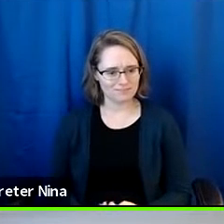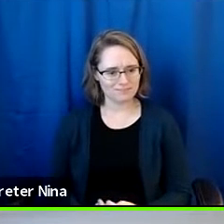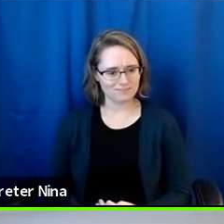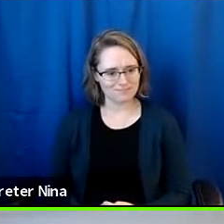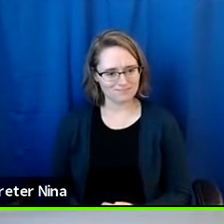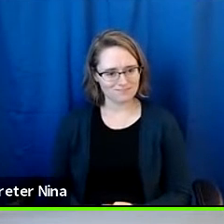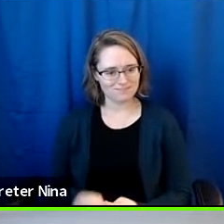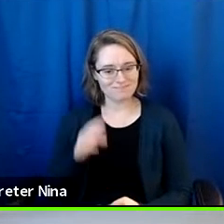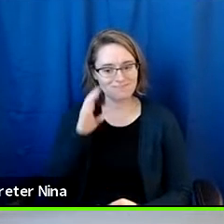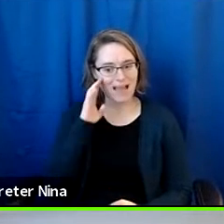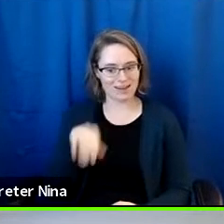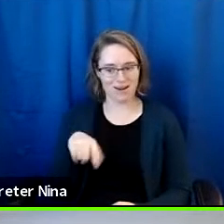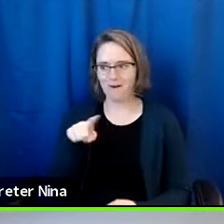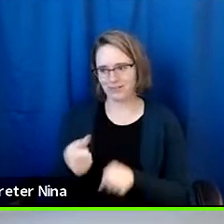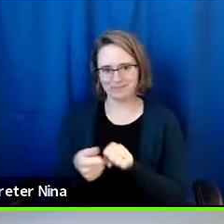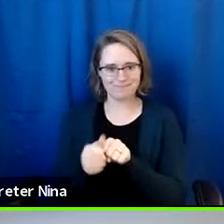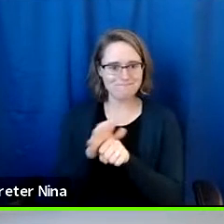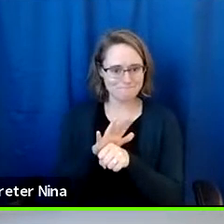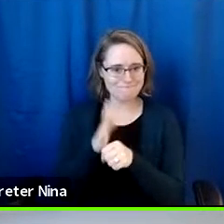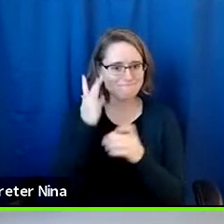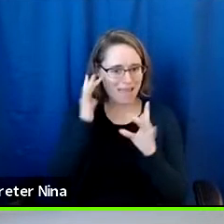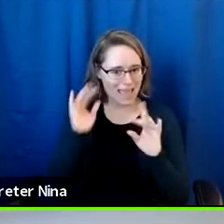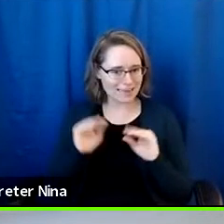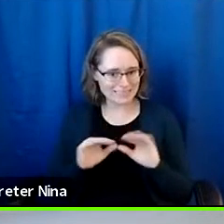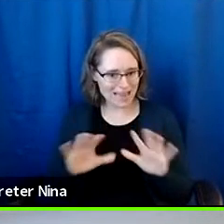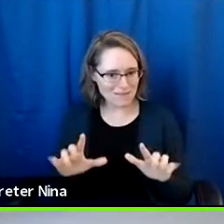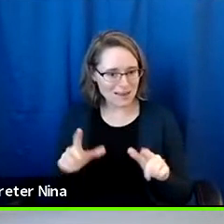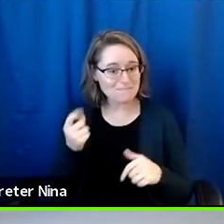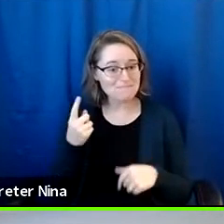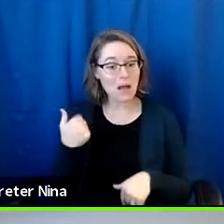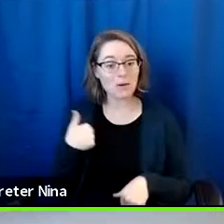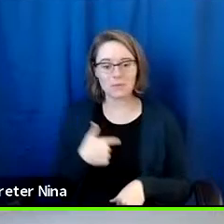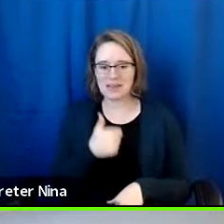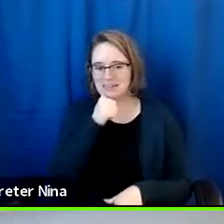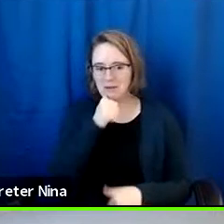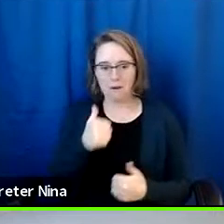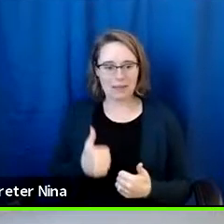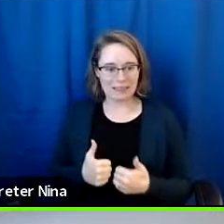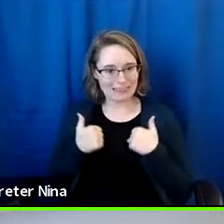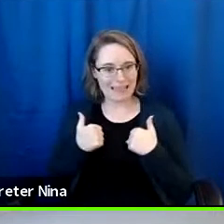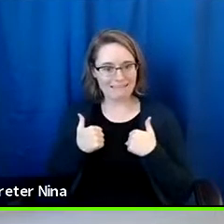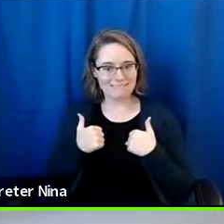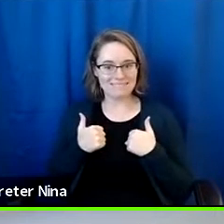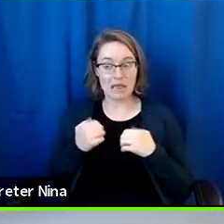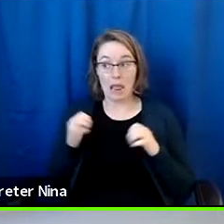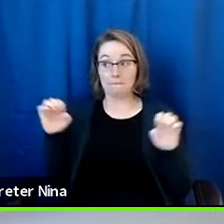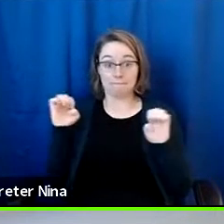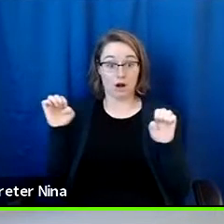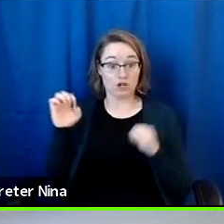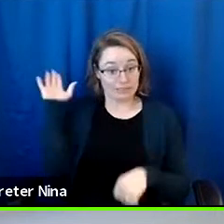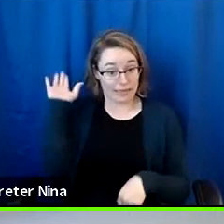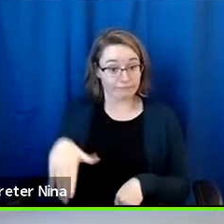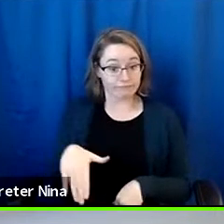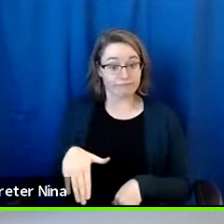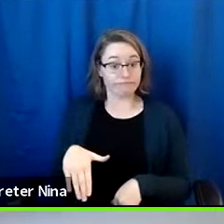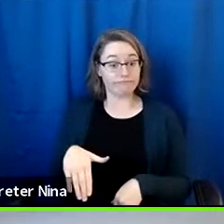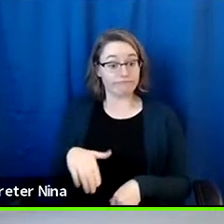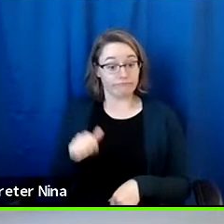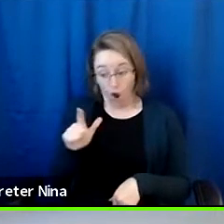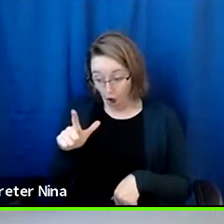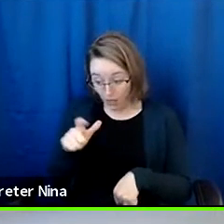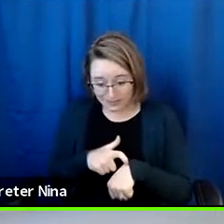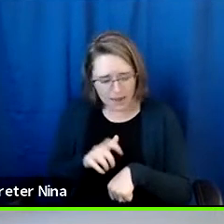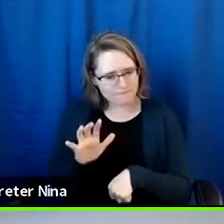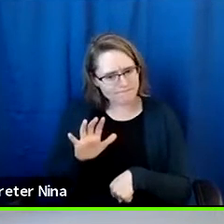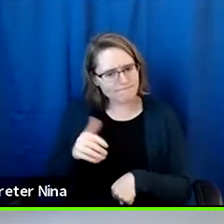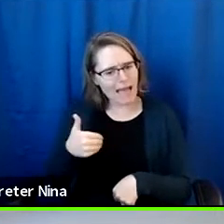I know we're in a pandemic, but we don't live and operate in a state of emergency all the time. We have time